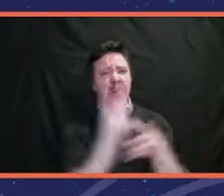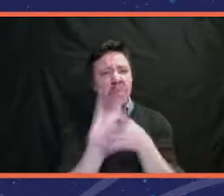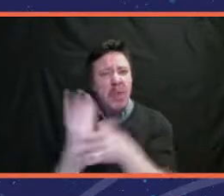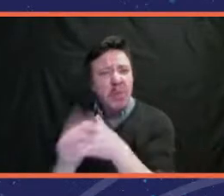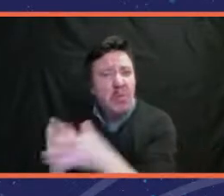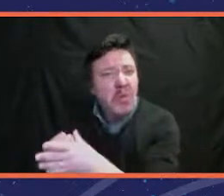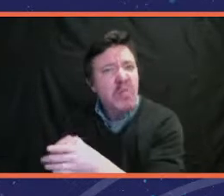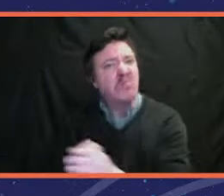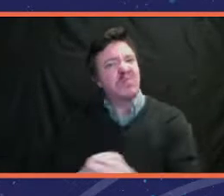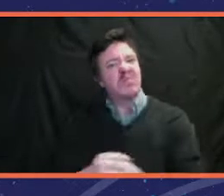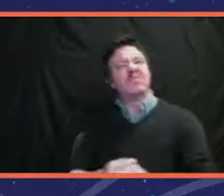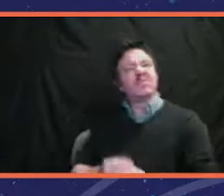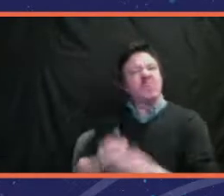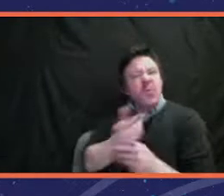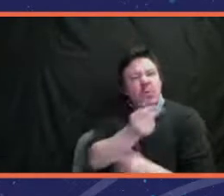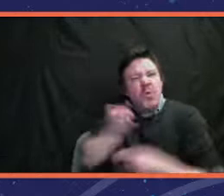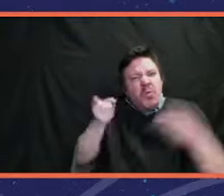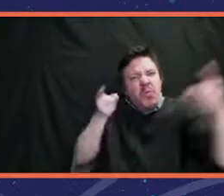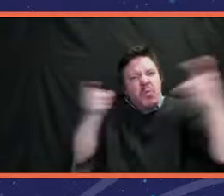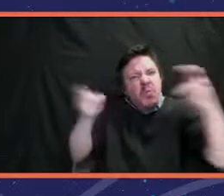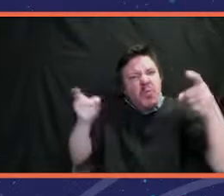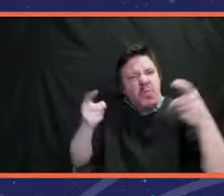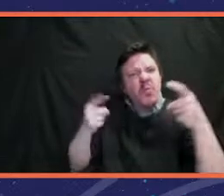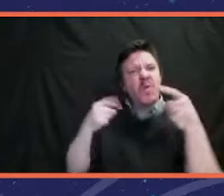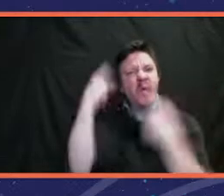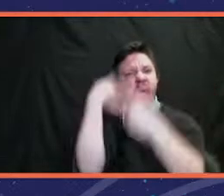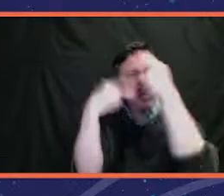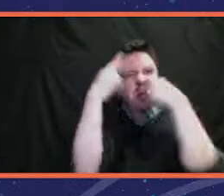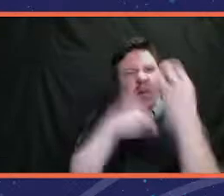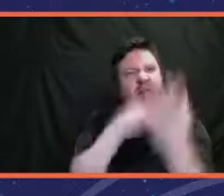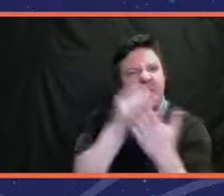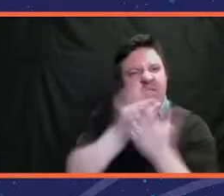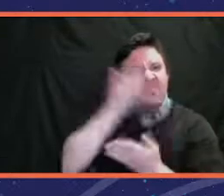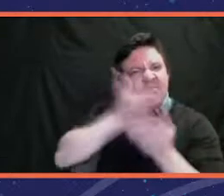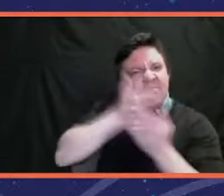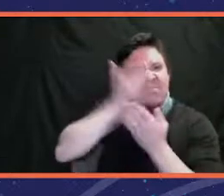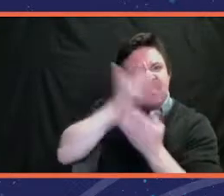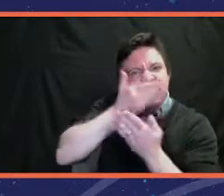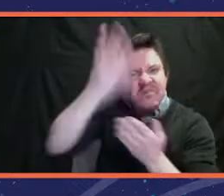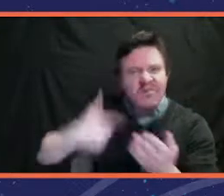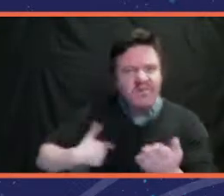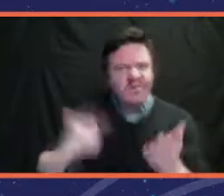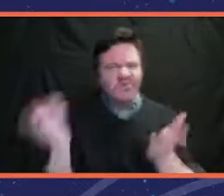that's full of people. We need to bring new greenhouse.